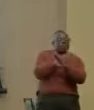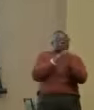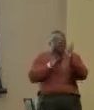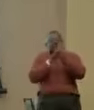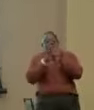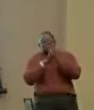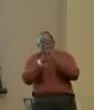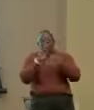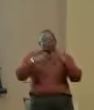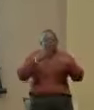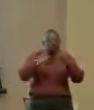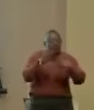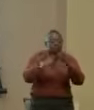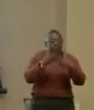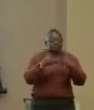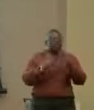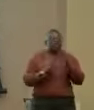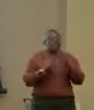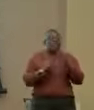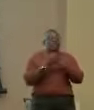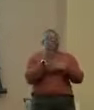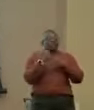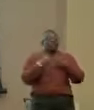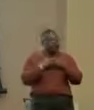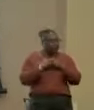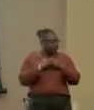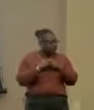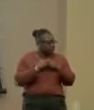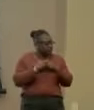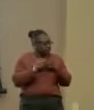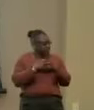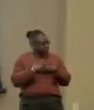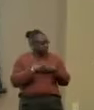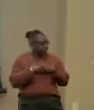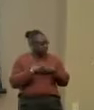the progression of lupus. Thank you. I've been told to come closer.